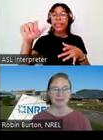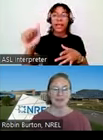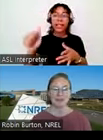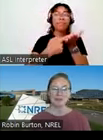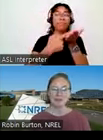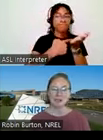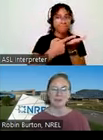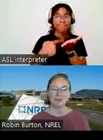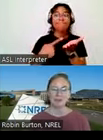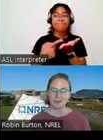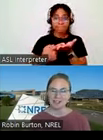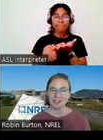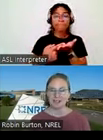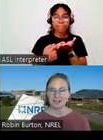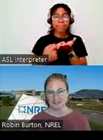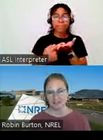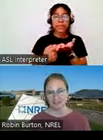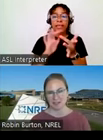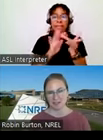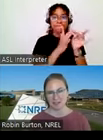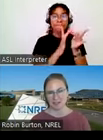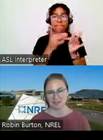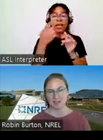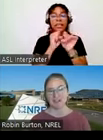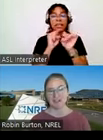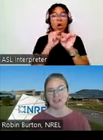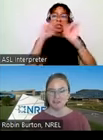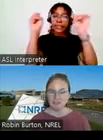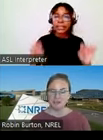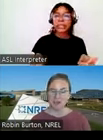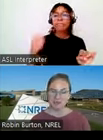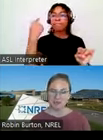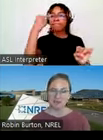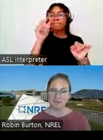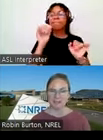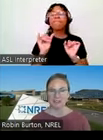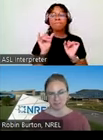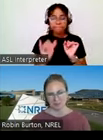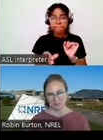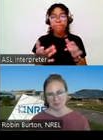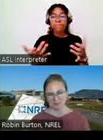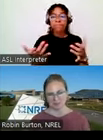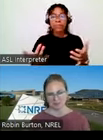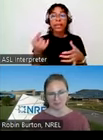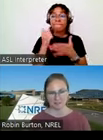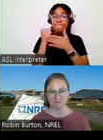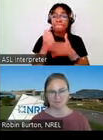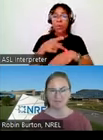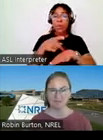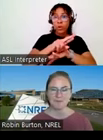labs, but it will be up to Puerto Rico energy system stakeholders to choose a path forward and to implement it.